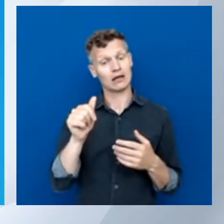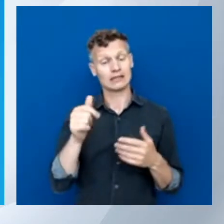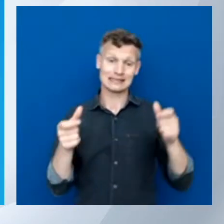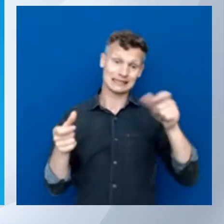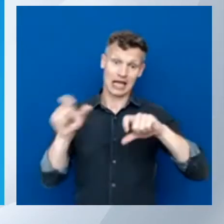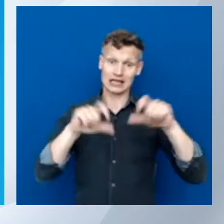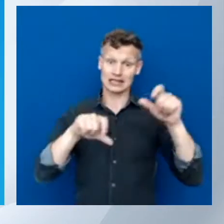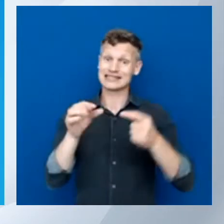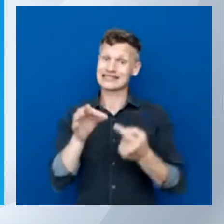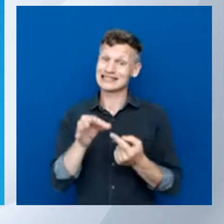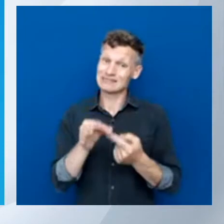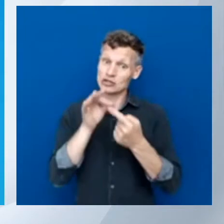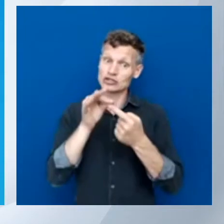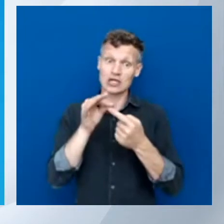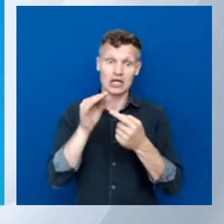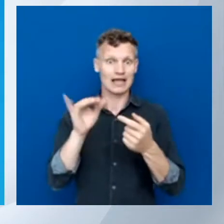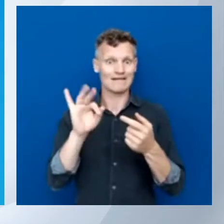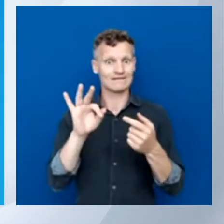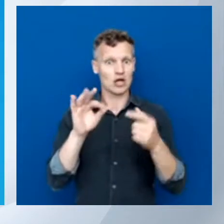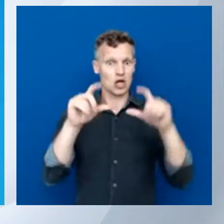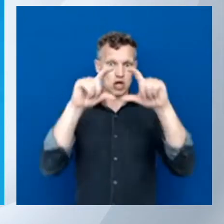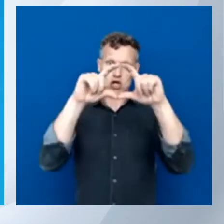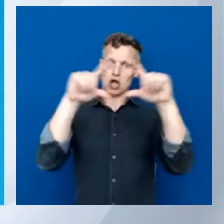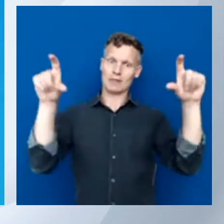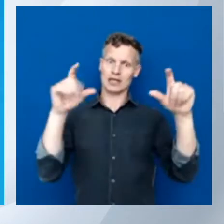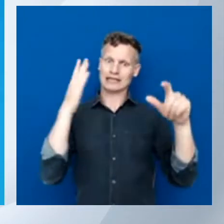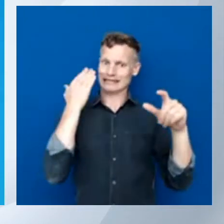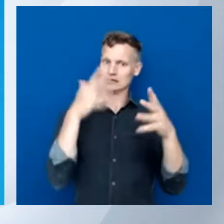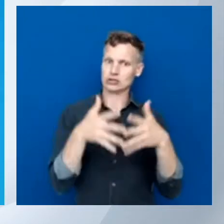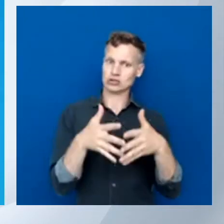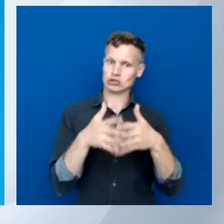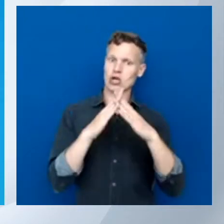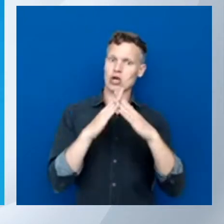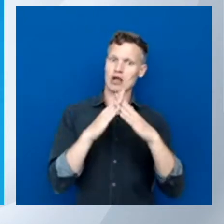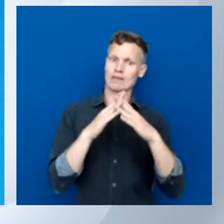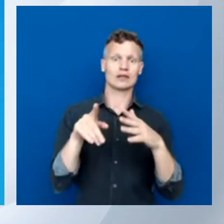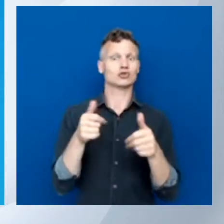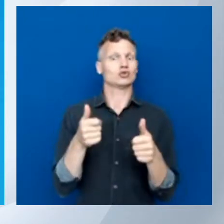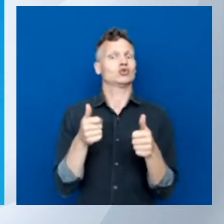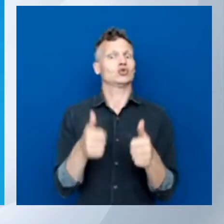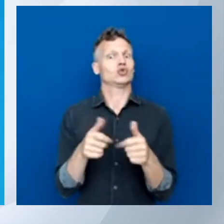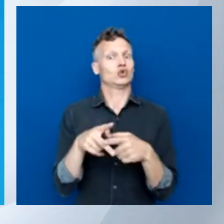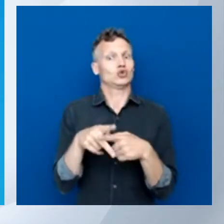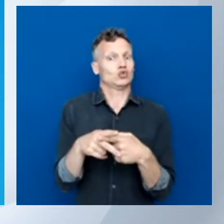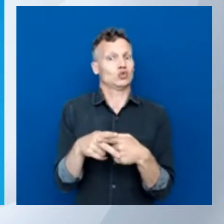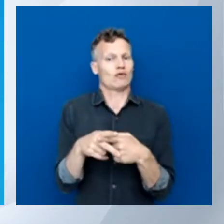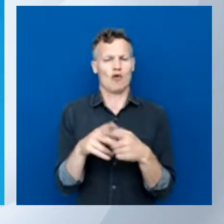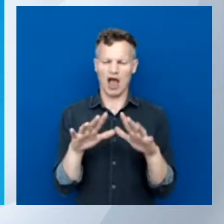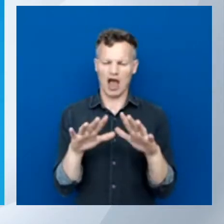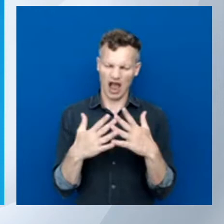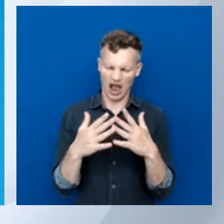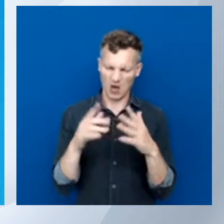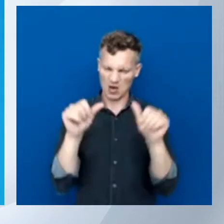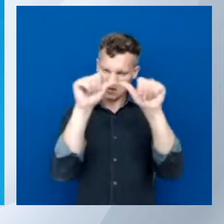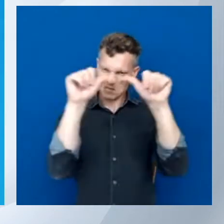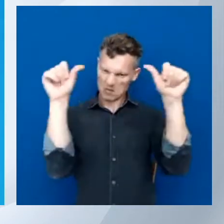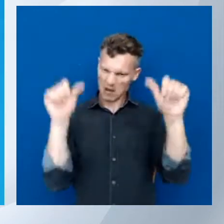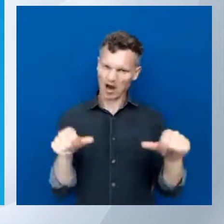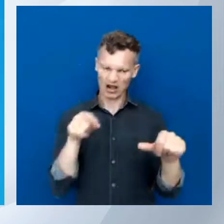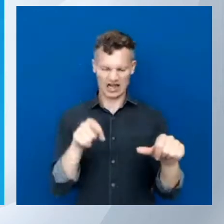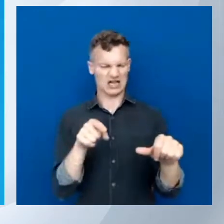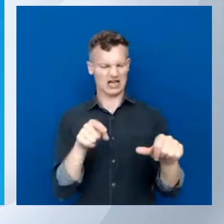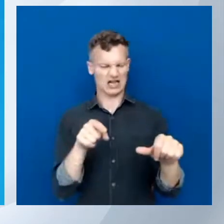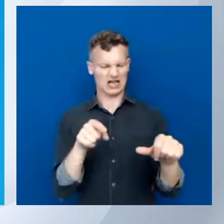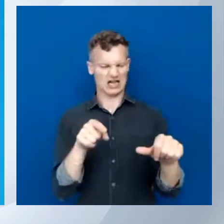very essential tool for model debugging to understand why did your model make that kind of mistake, or you